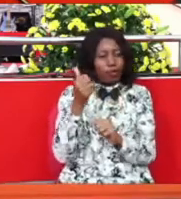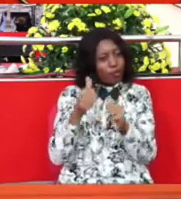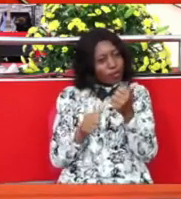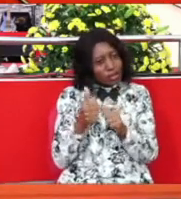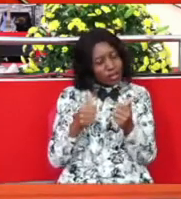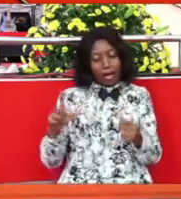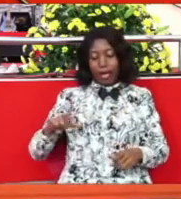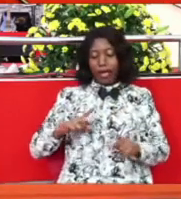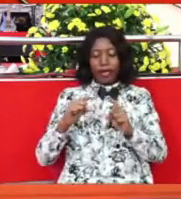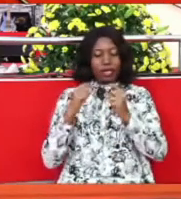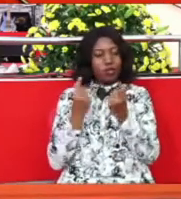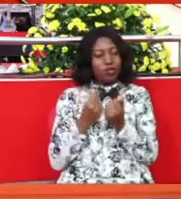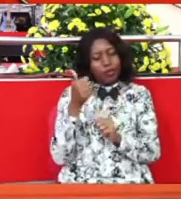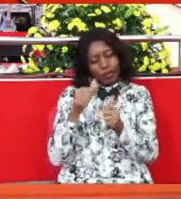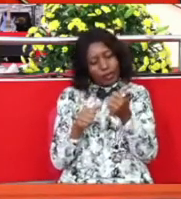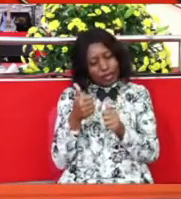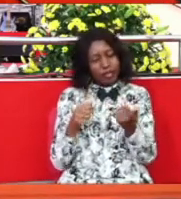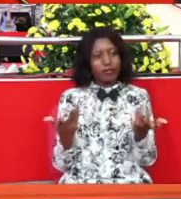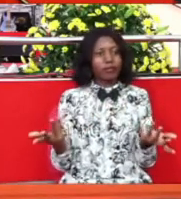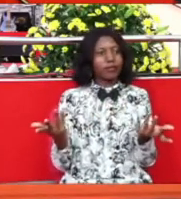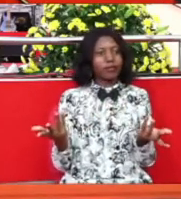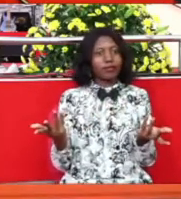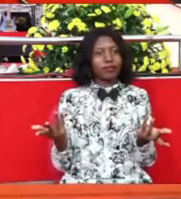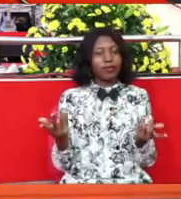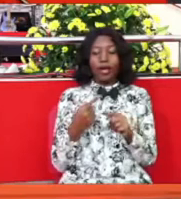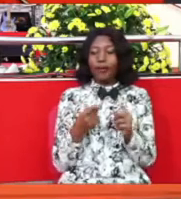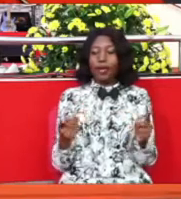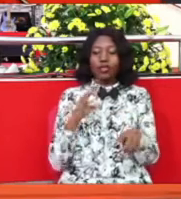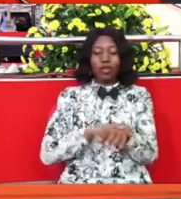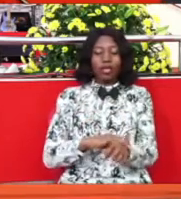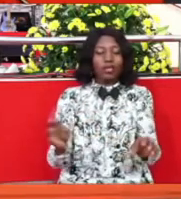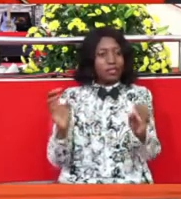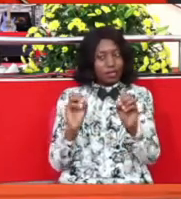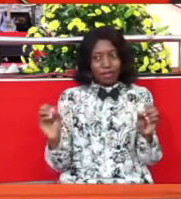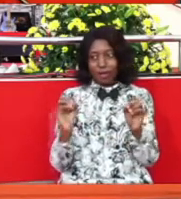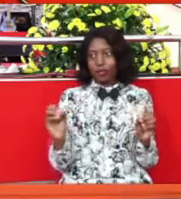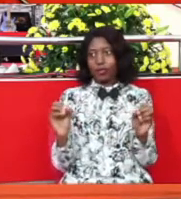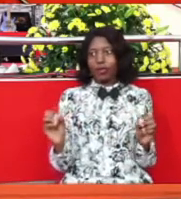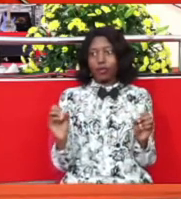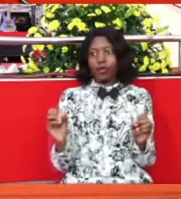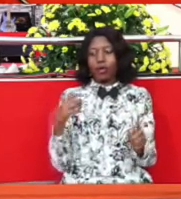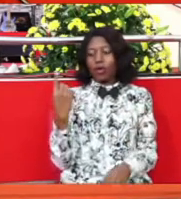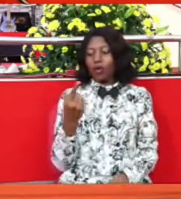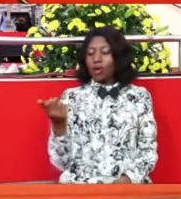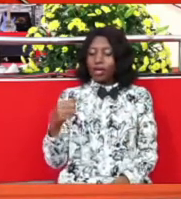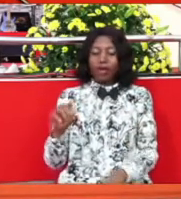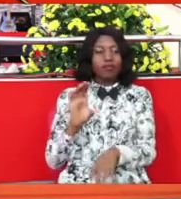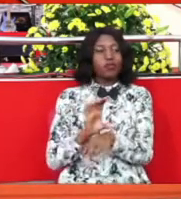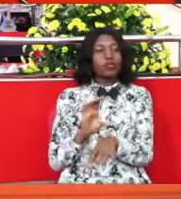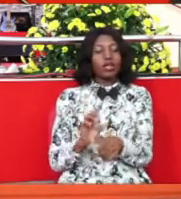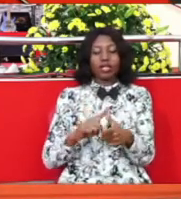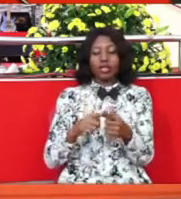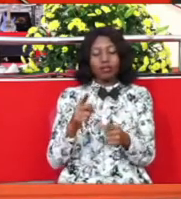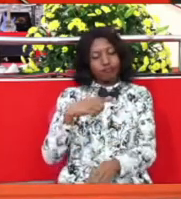wadada kipi? And when you look at all that, none of those abides with you. Na ukitazamia hakuna hata moja ambayo inakuwa